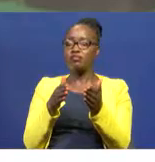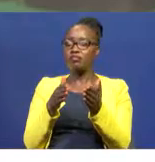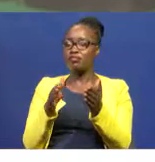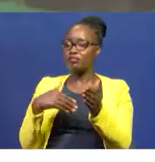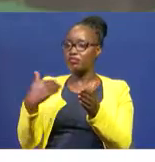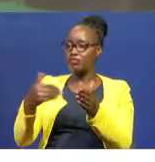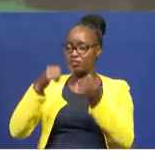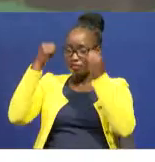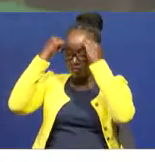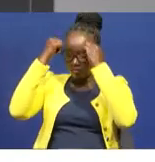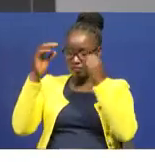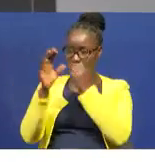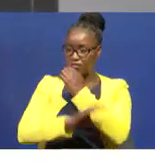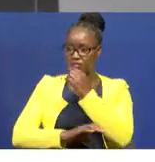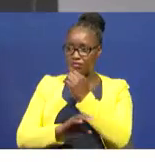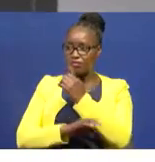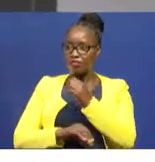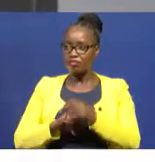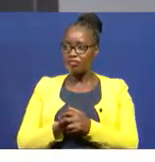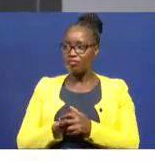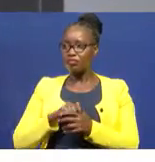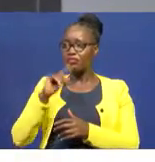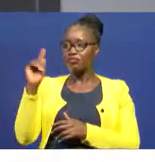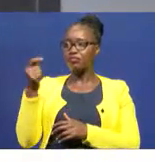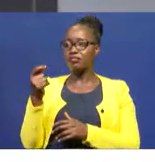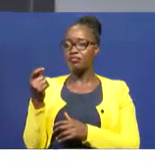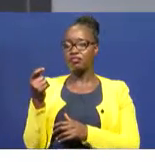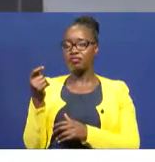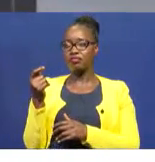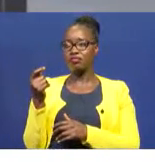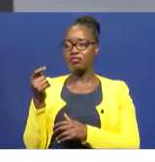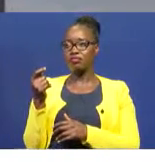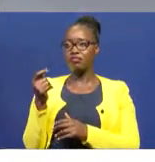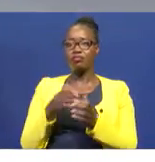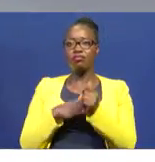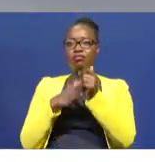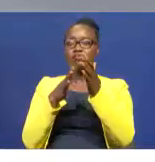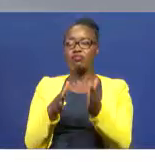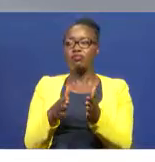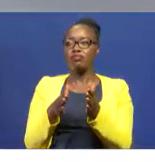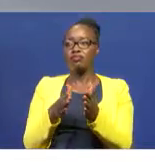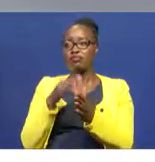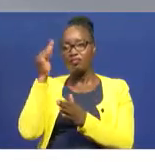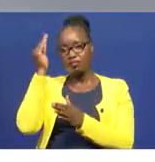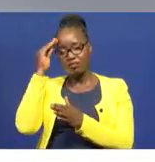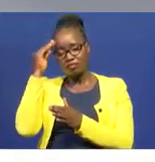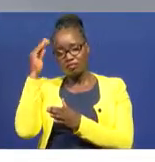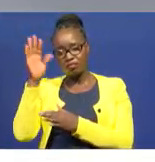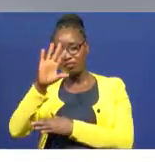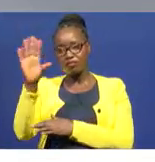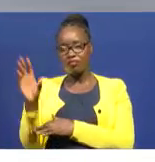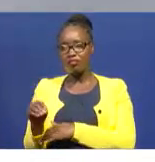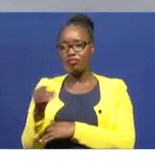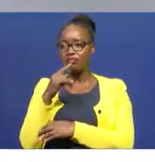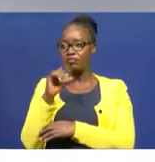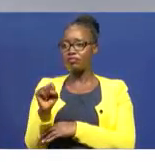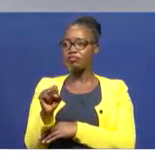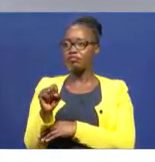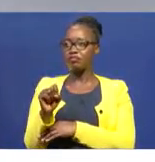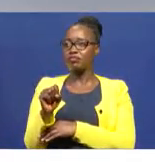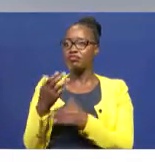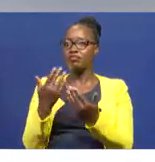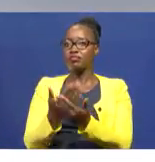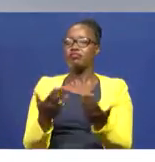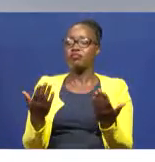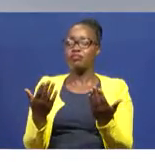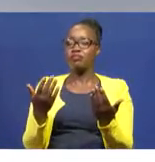every learner in the country. Kenya is actually a leader of education on the continent. So the things